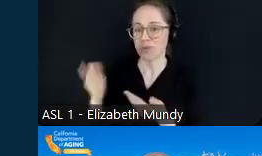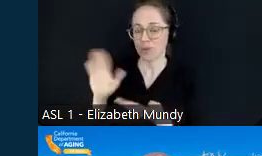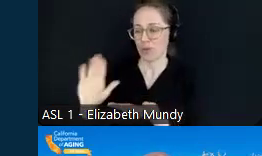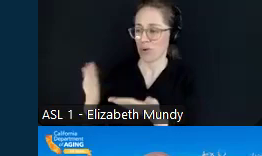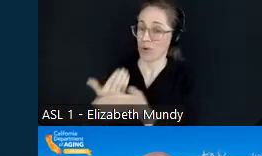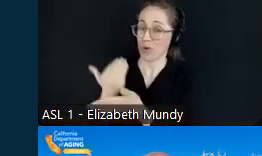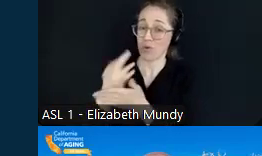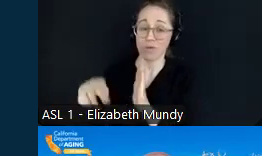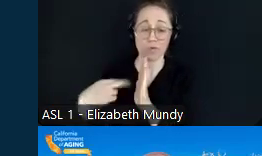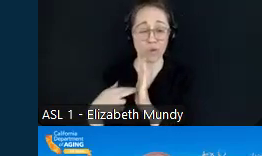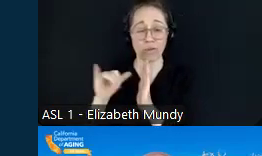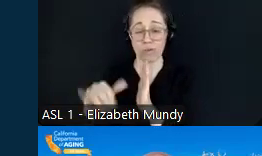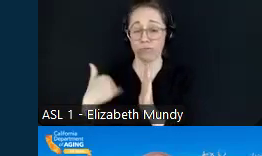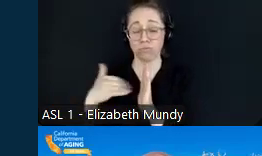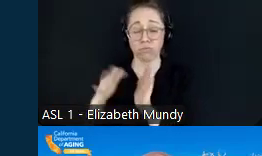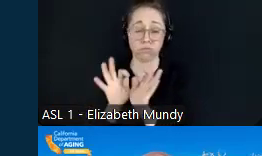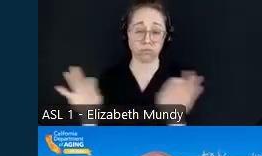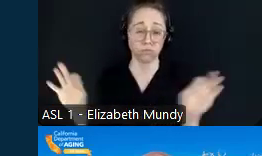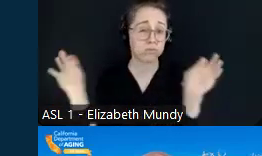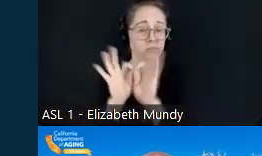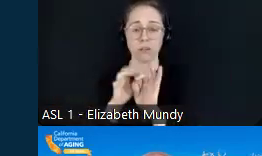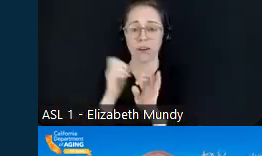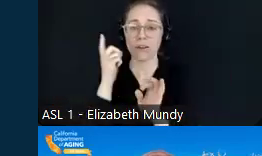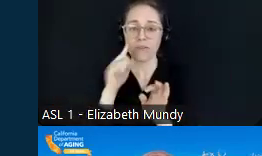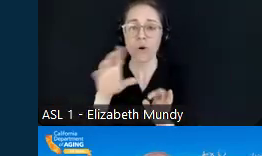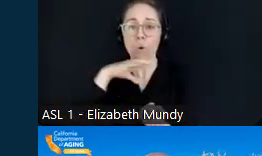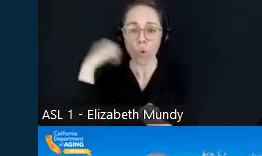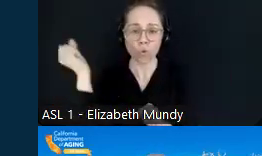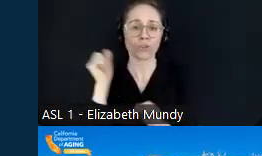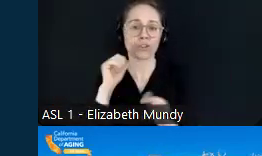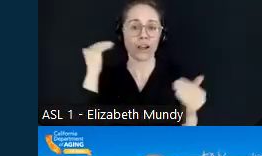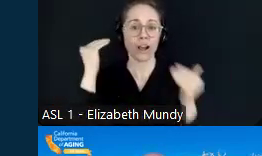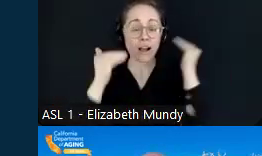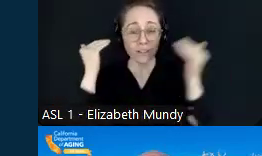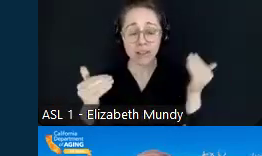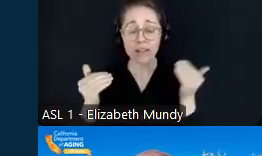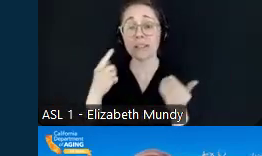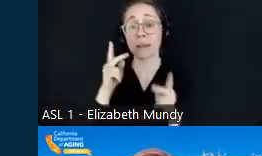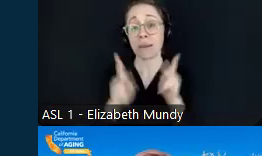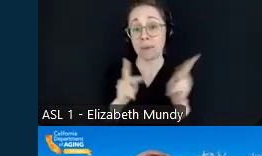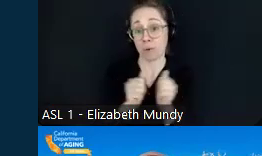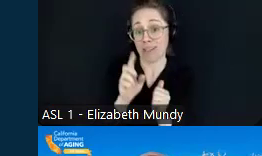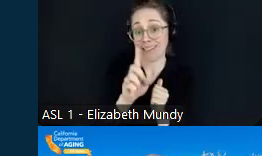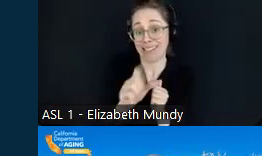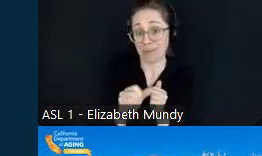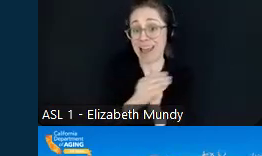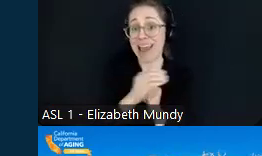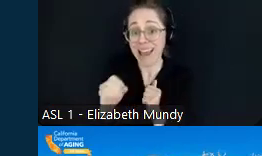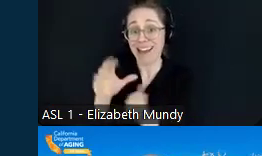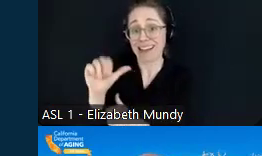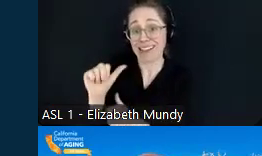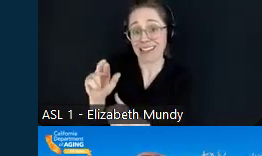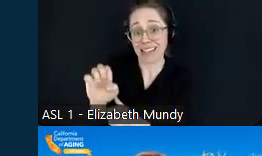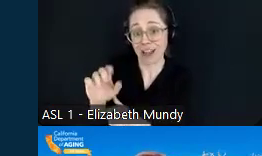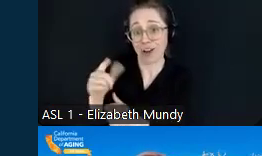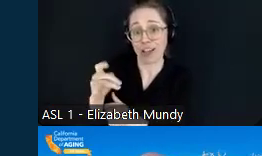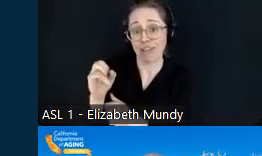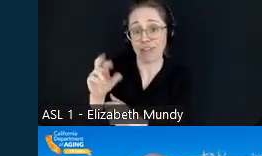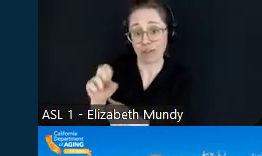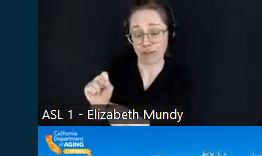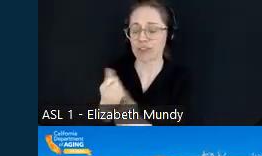so critically important to older adults, people with disabilities, and family caregivers. Secretary Moss, welcome and thank you for joining